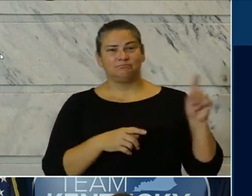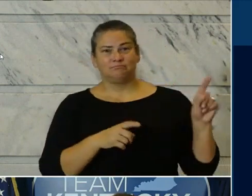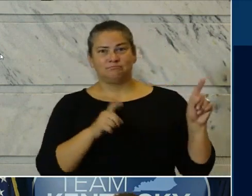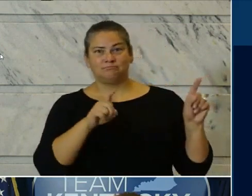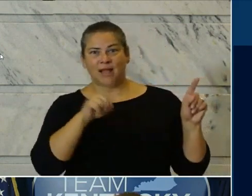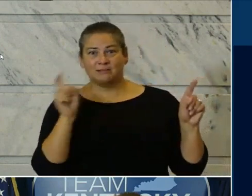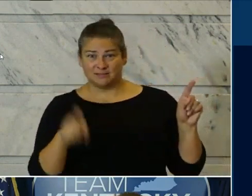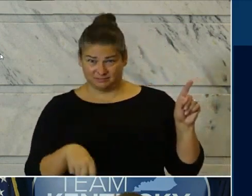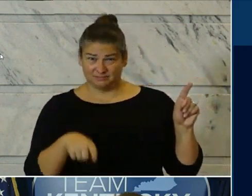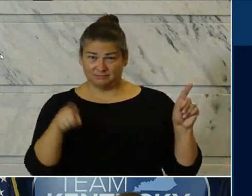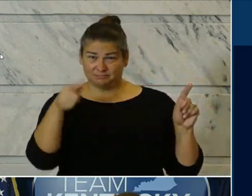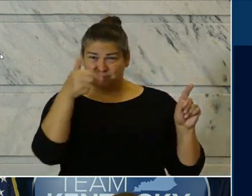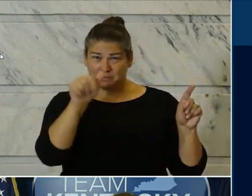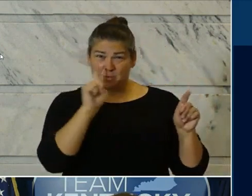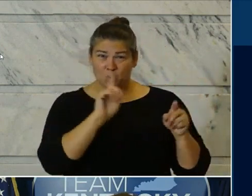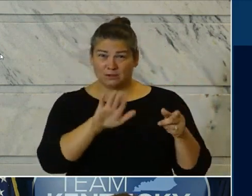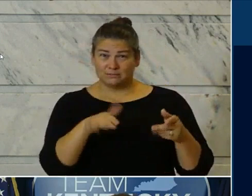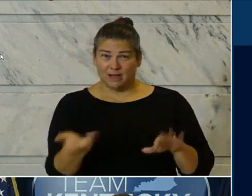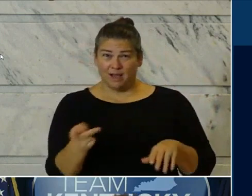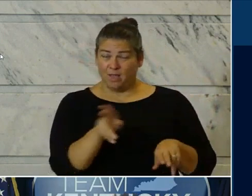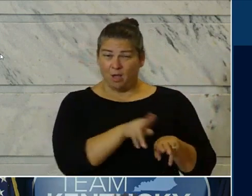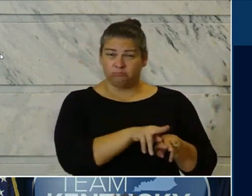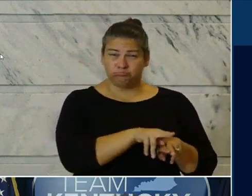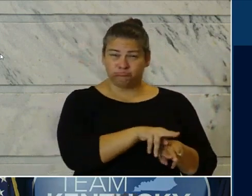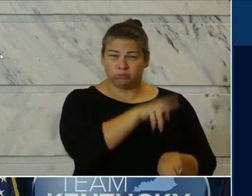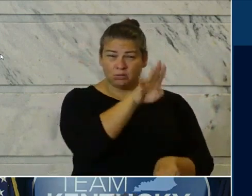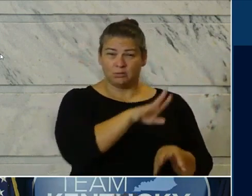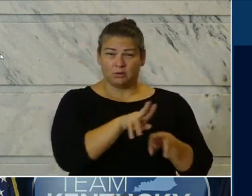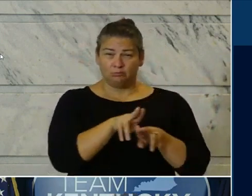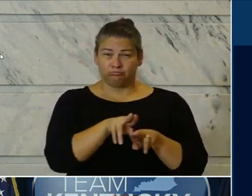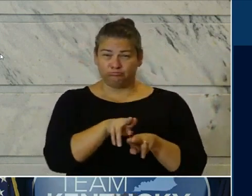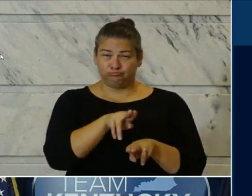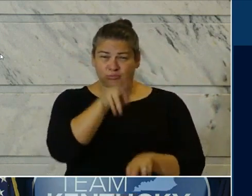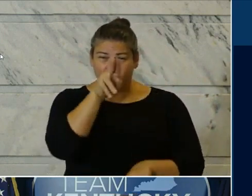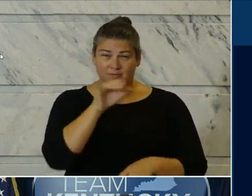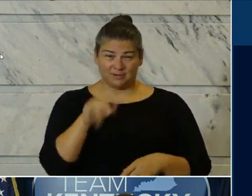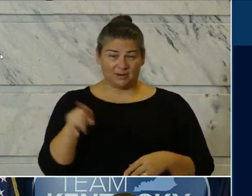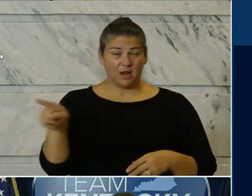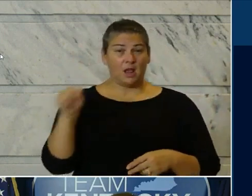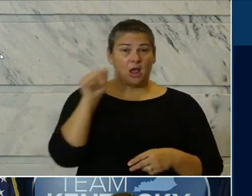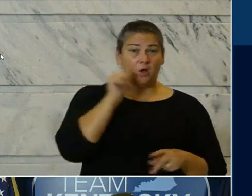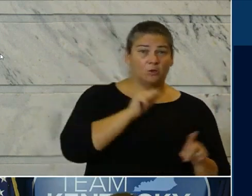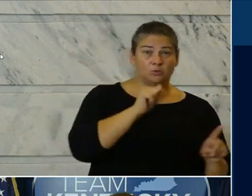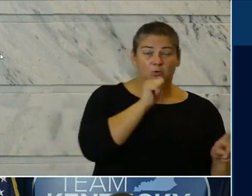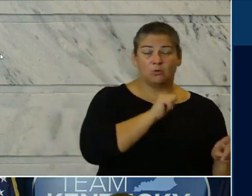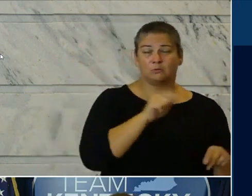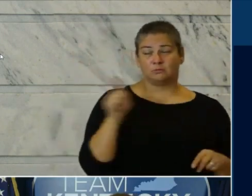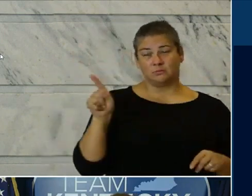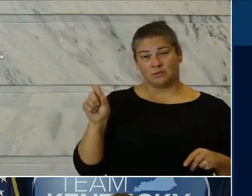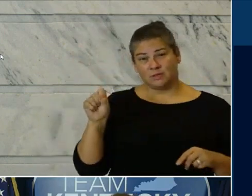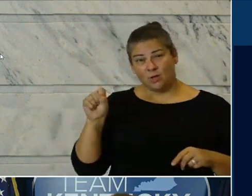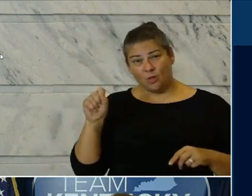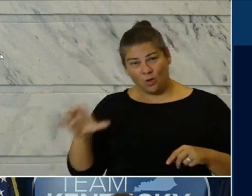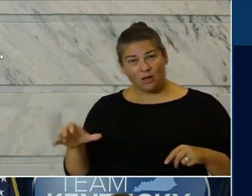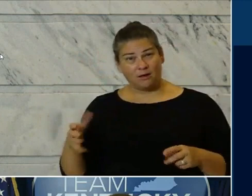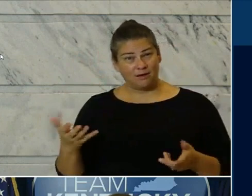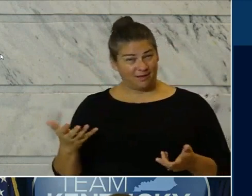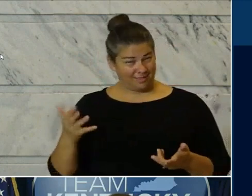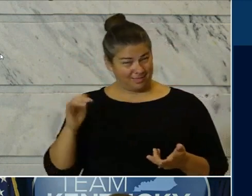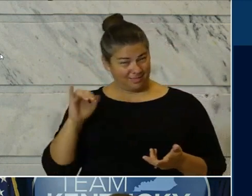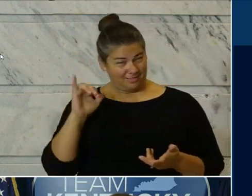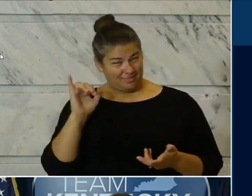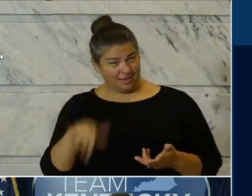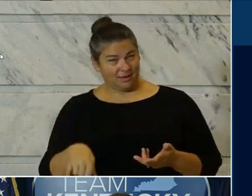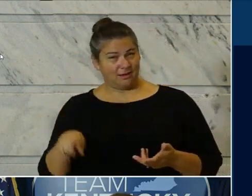what they were dealing with, in Arizona, in South Carolina, and in many other places. And when